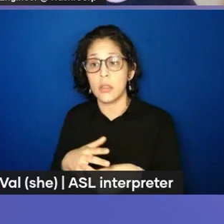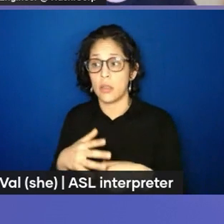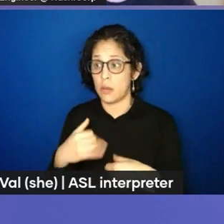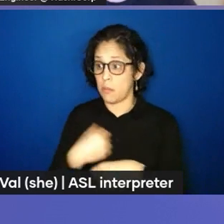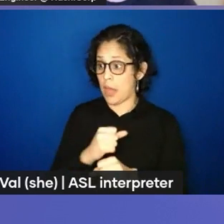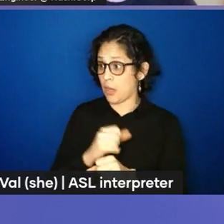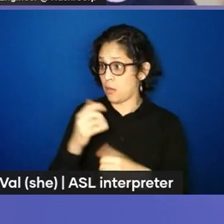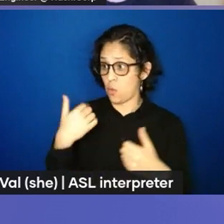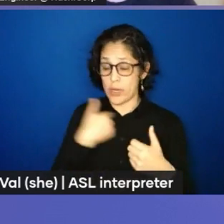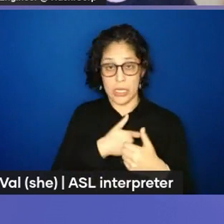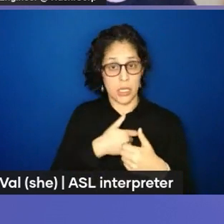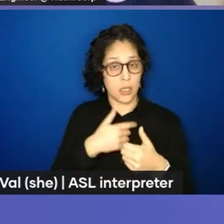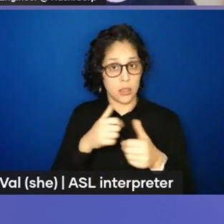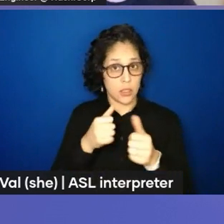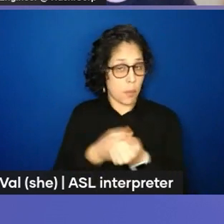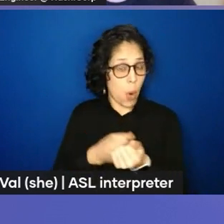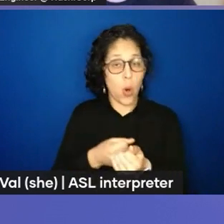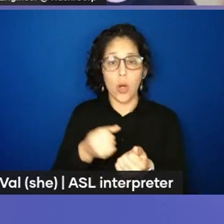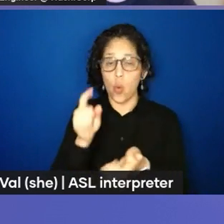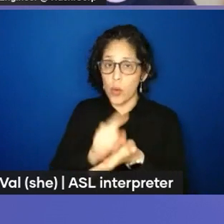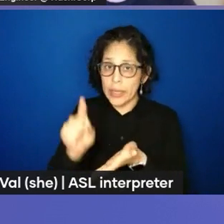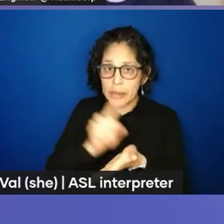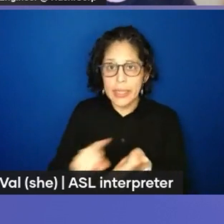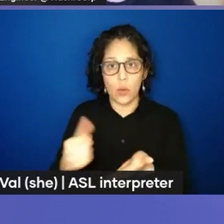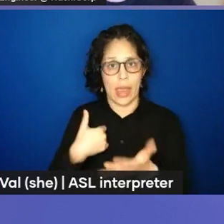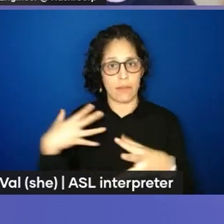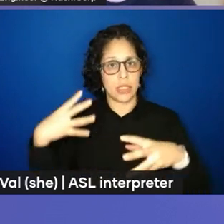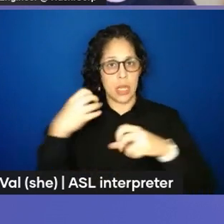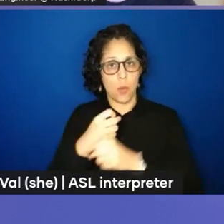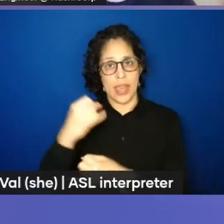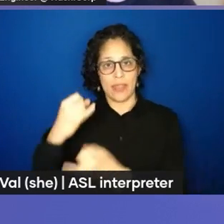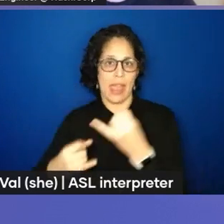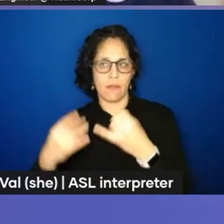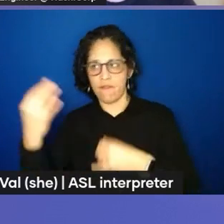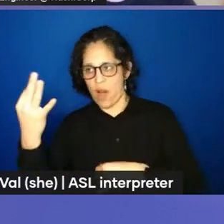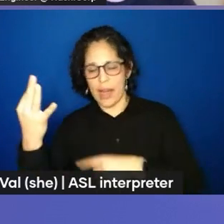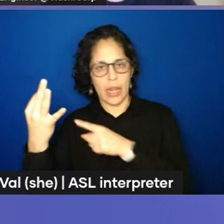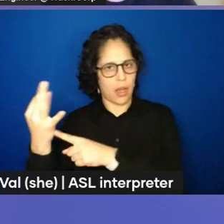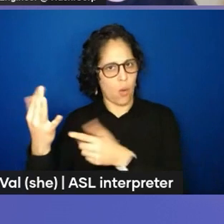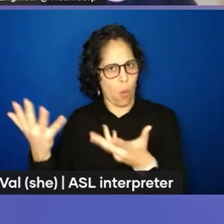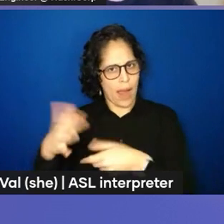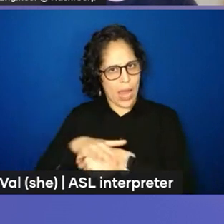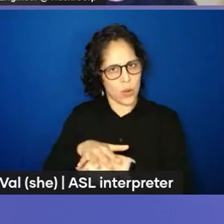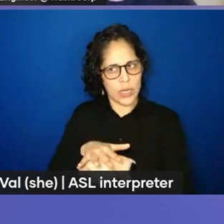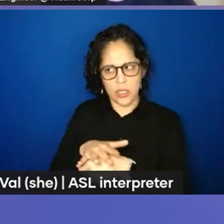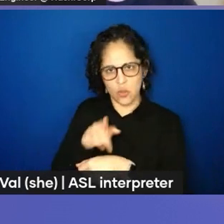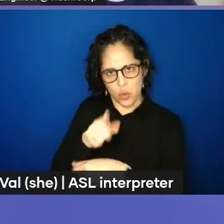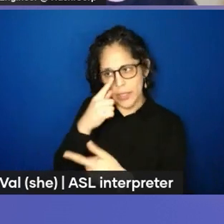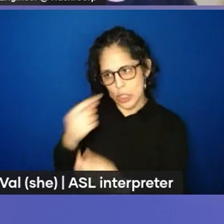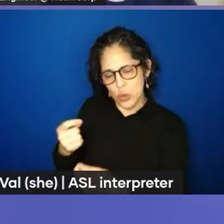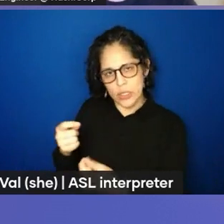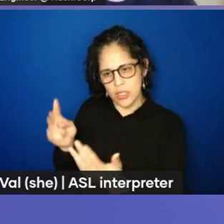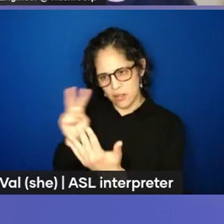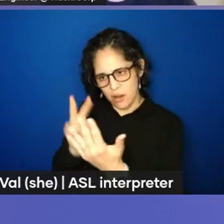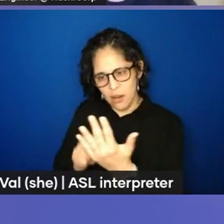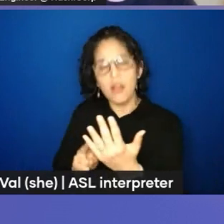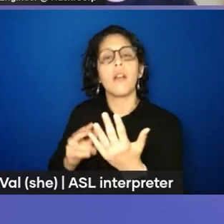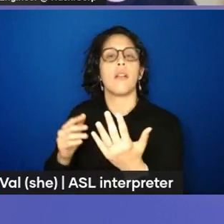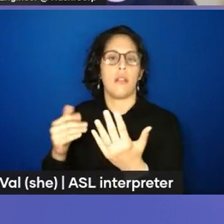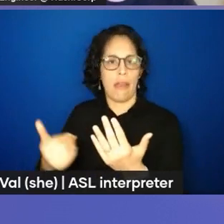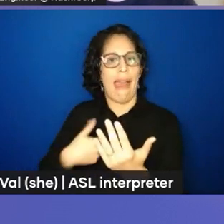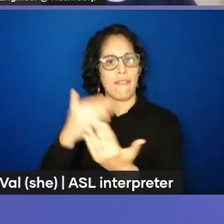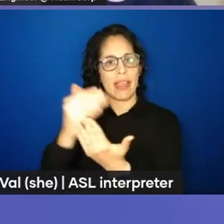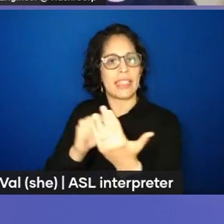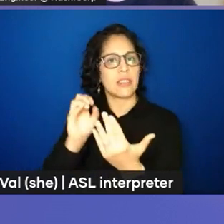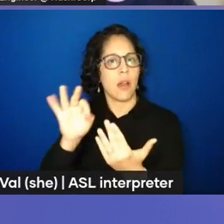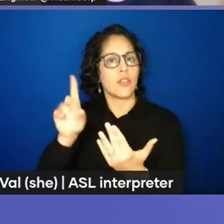let's say, a weekly cadence where you get a summary at the end of the week of the areas that you are of your interest. You kind of get a list of documents that you can